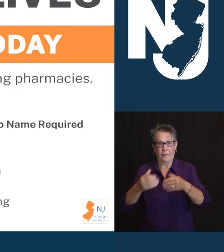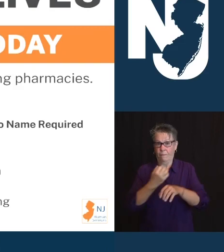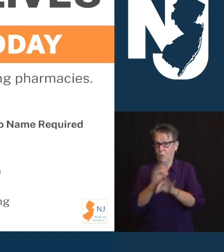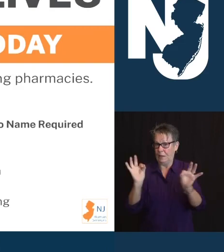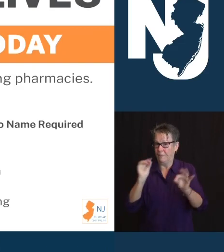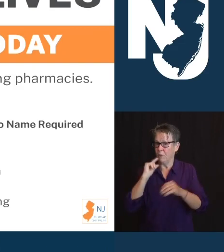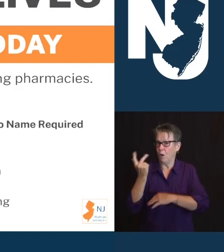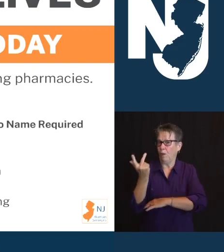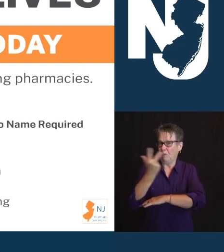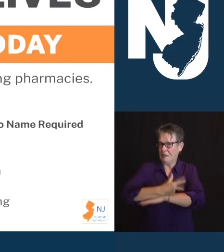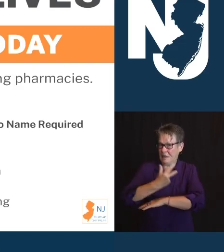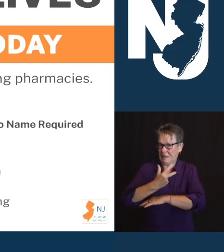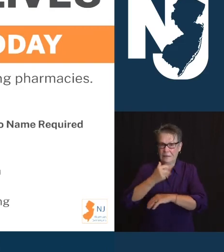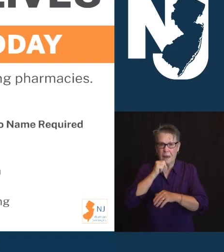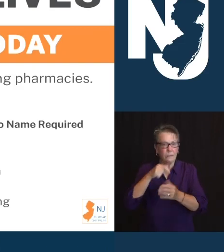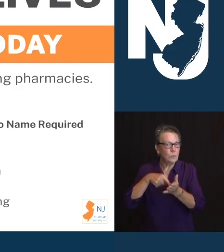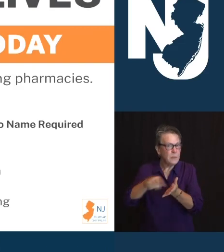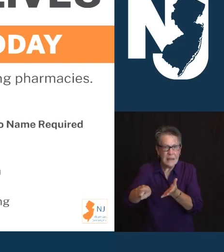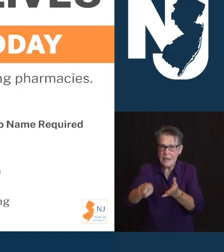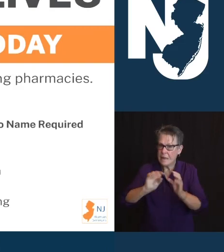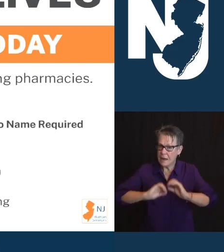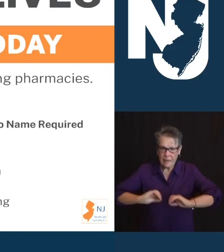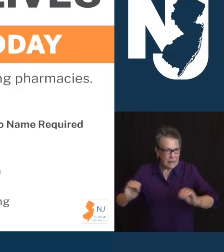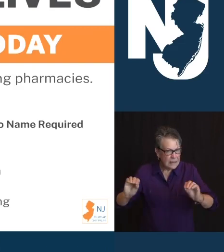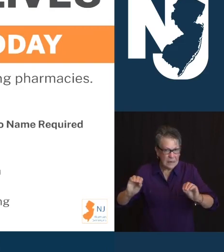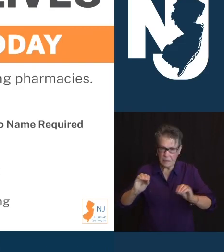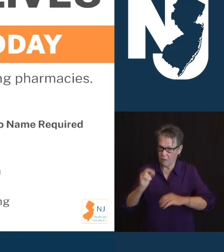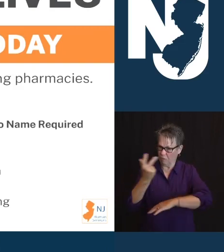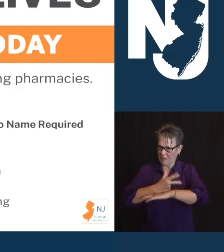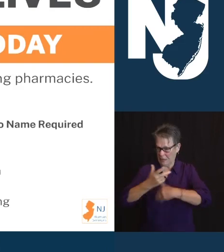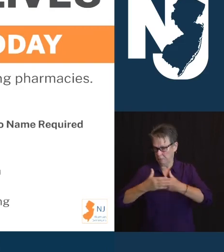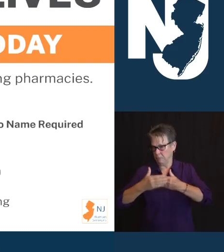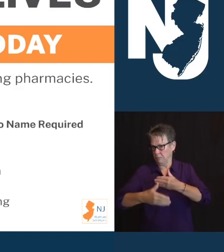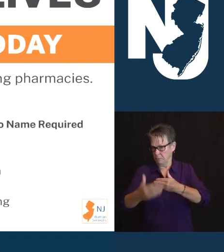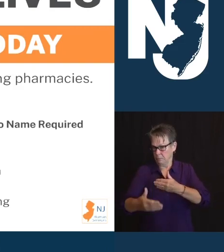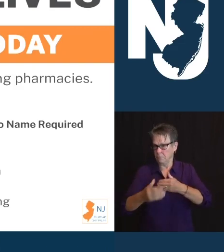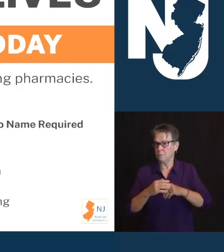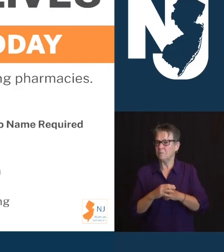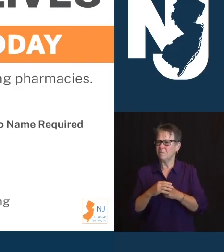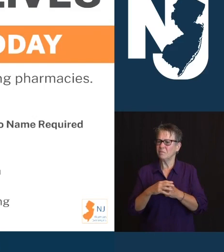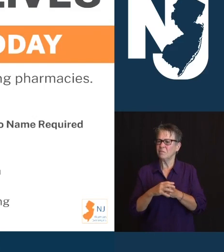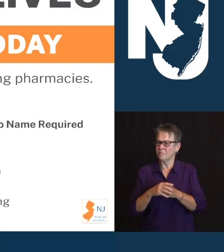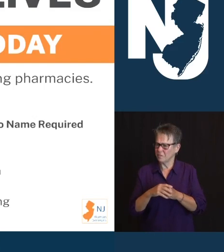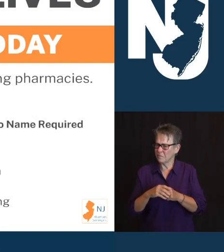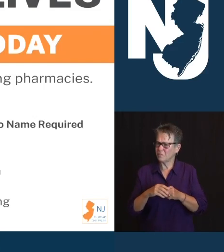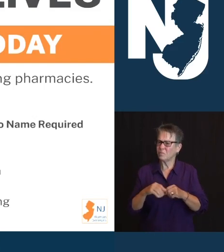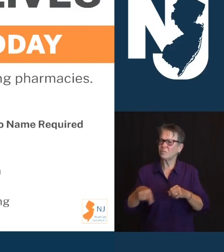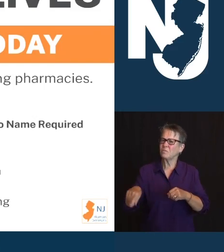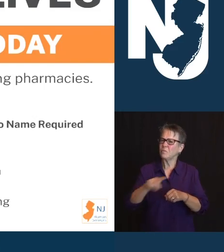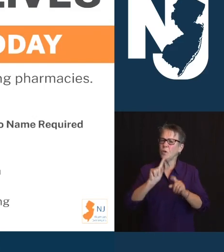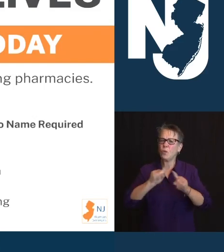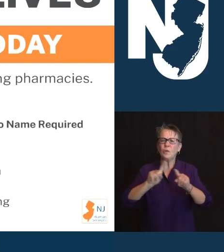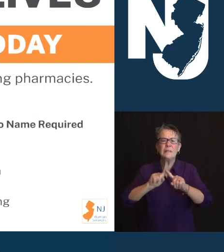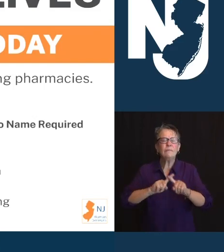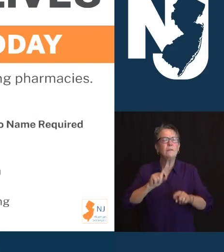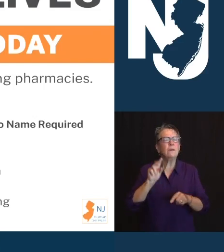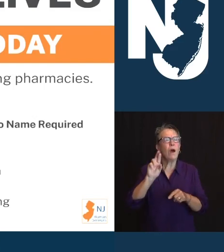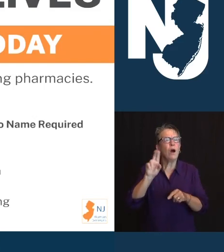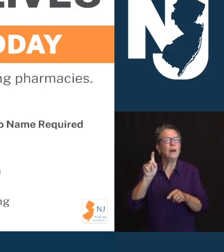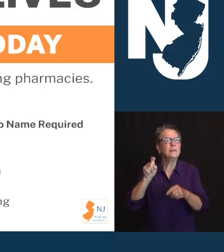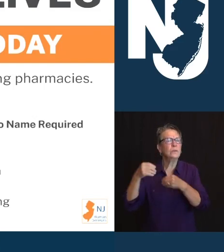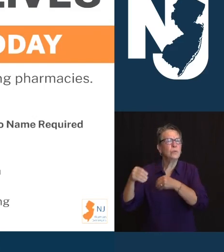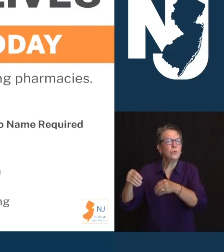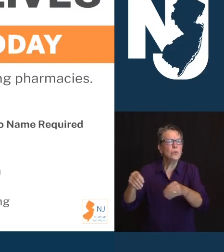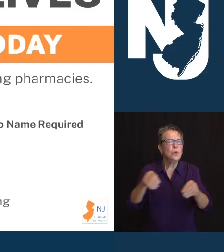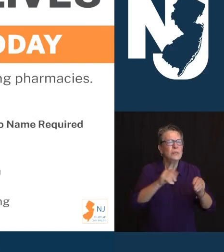and Shop, Walgreens, Walmart, and Weis Markets, along with numerous independent pharmacies. For a complete list of locations,